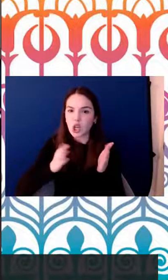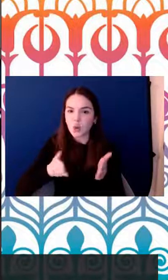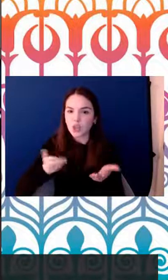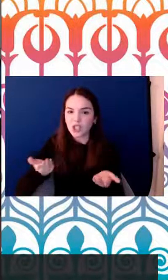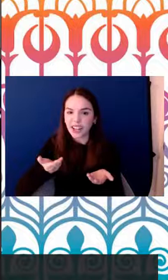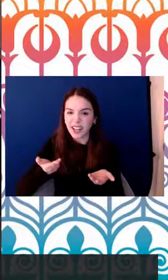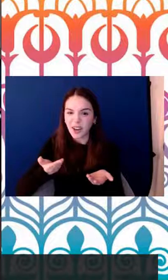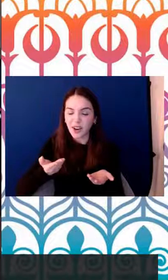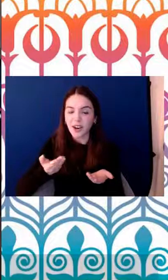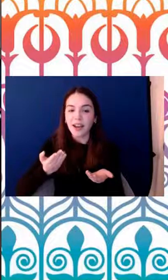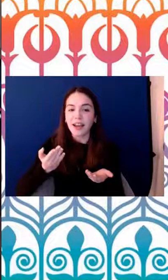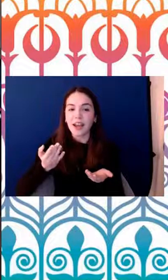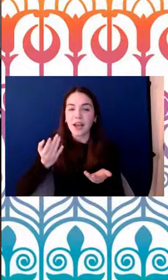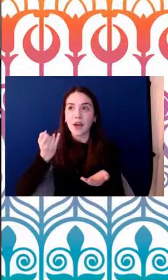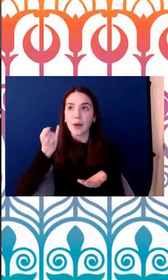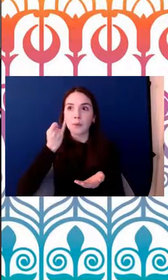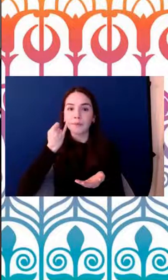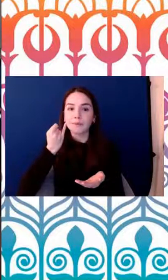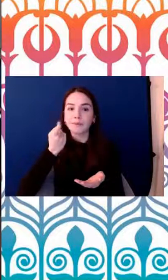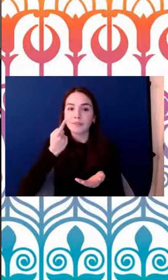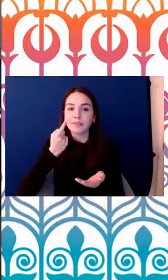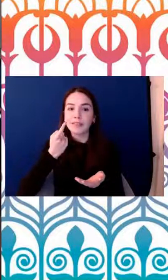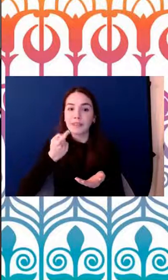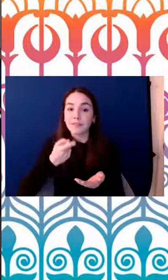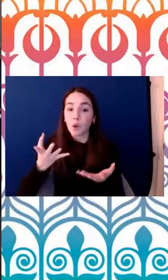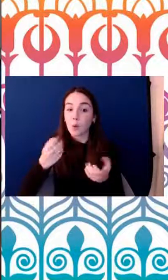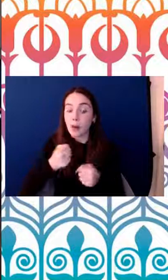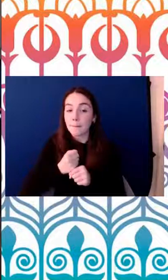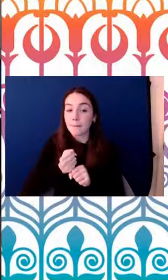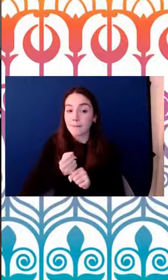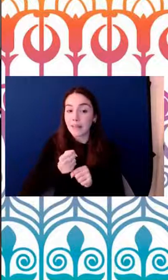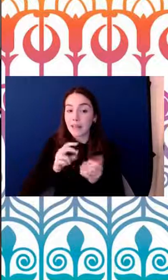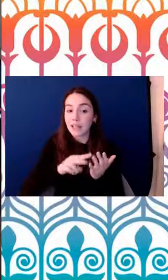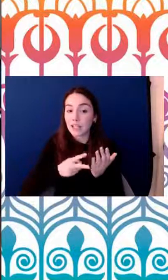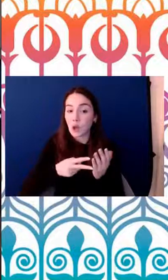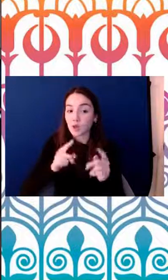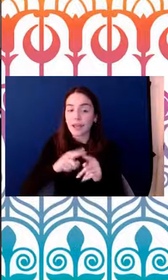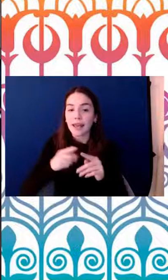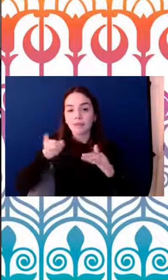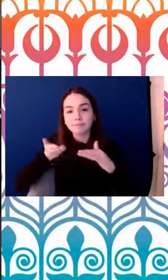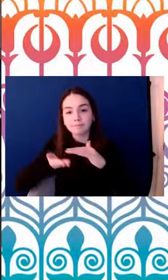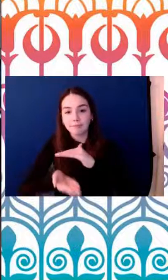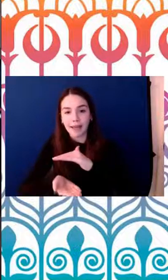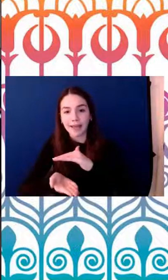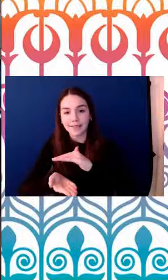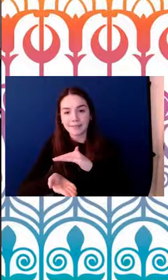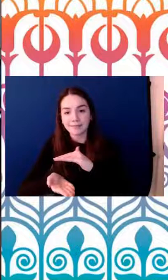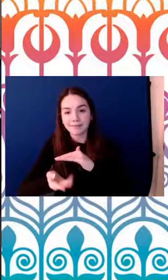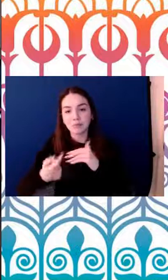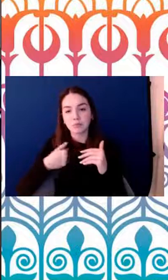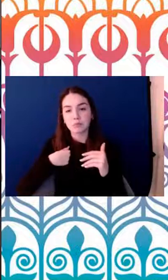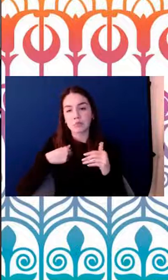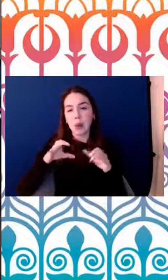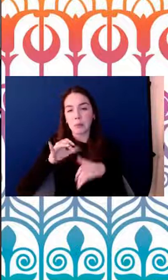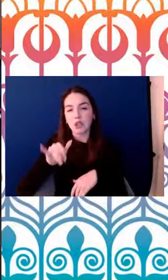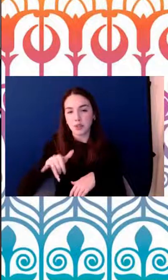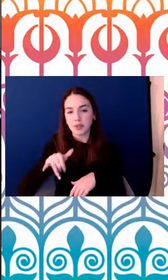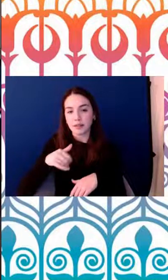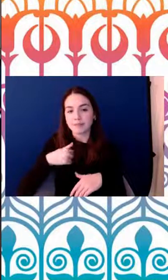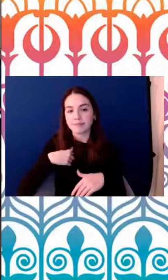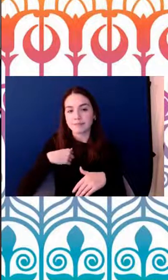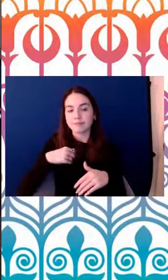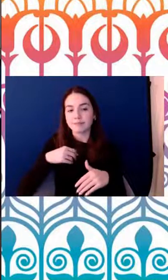like me and they wanna make toast but they don't have a toaster, you can put it in the oven. So that's what I'm gonna do. We have a toaster oven